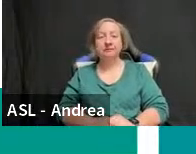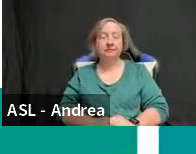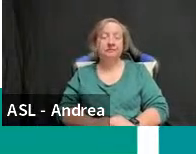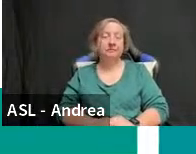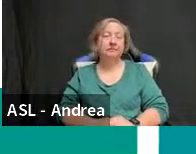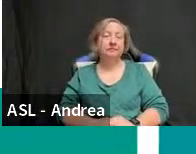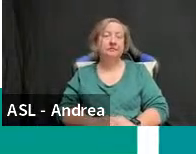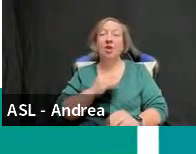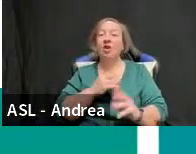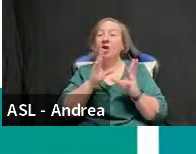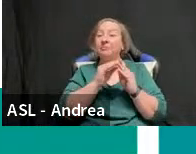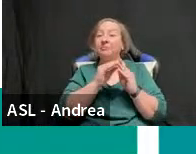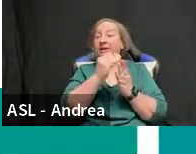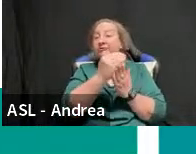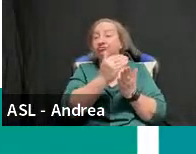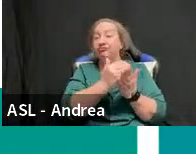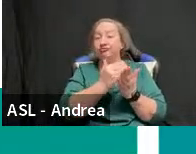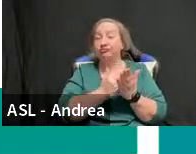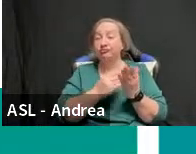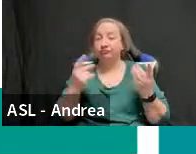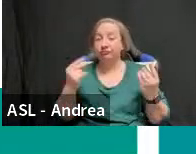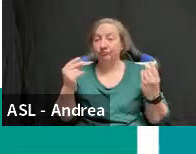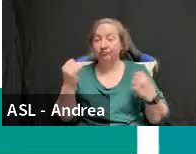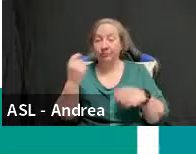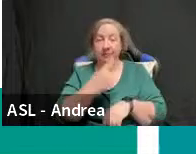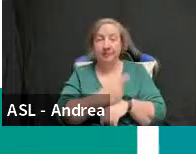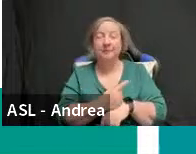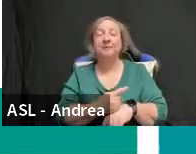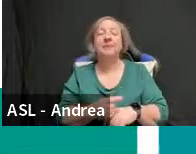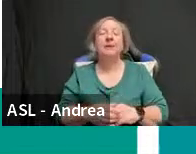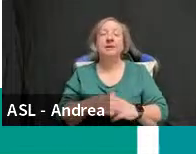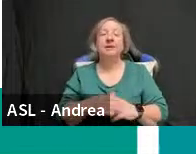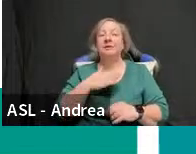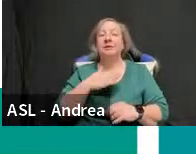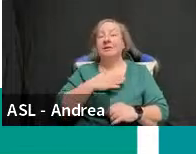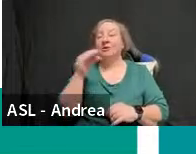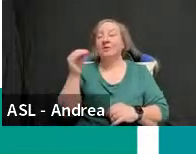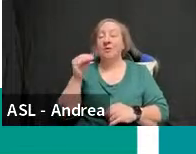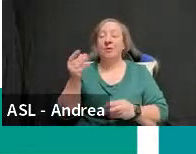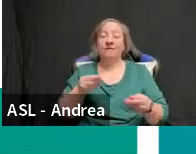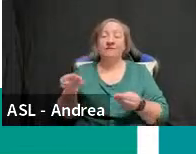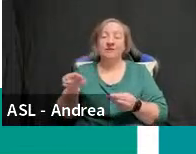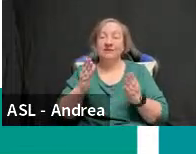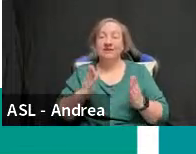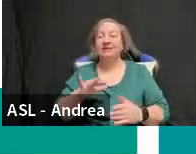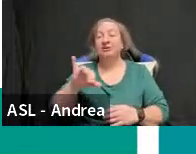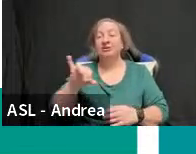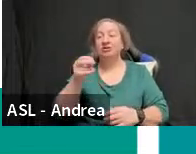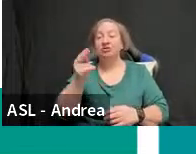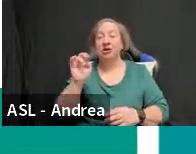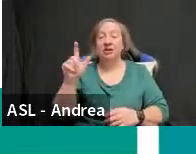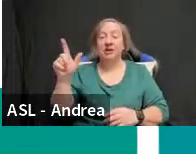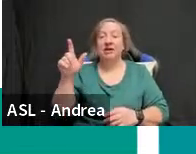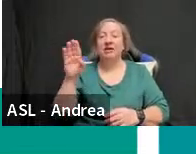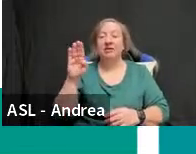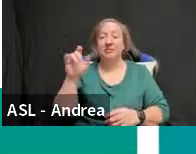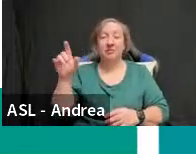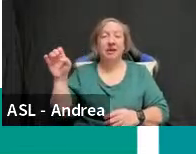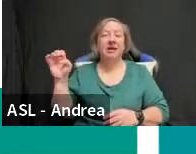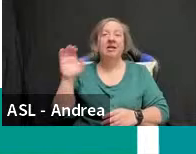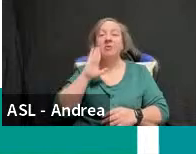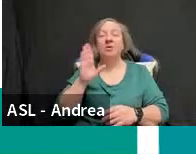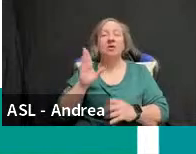Our meeting agenda today, well, my co-facilitator, Johnell Bell, is joining our